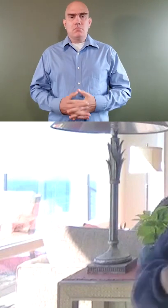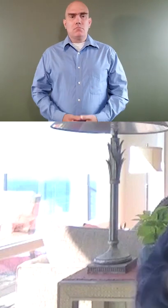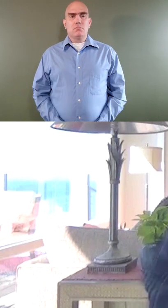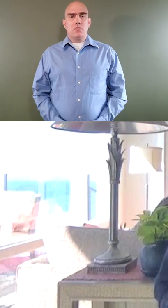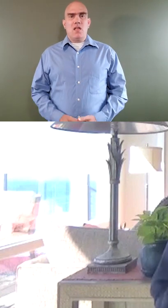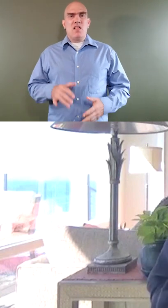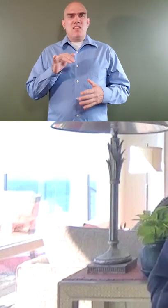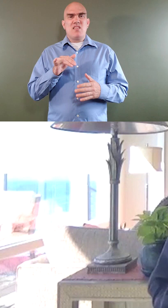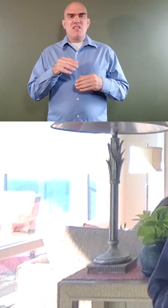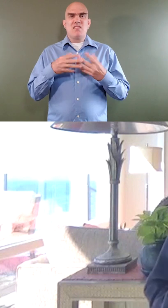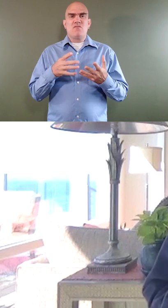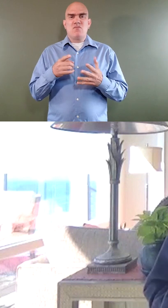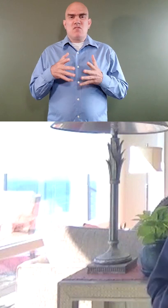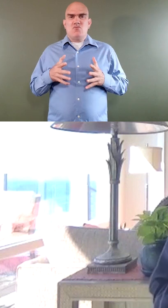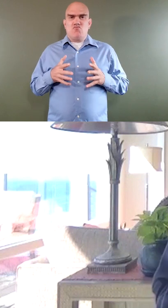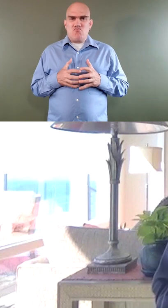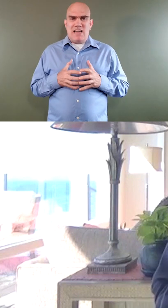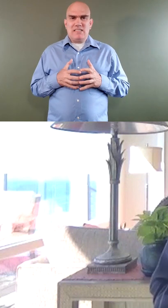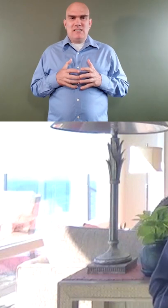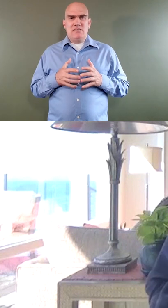That imparts a contracted,